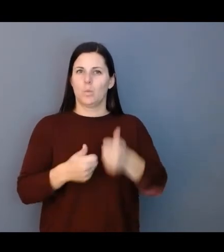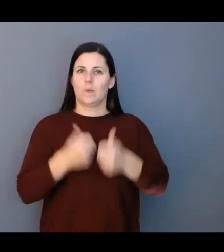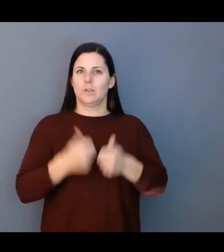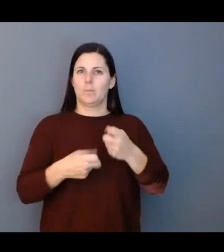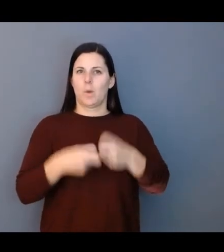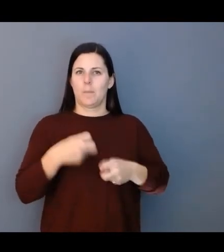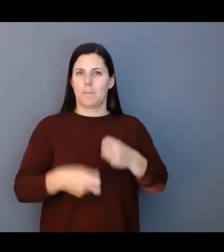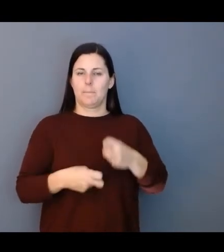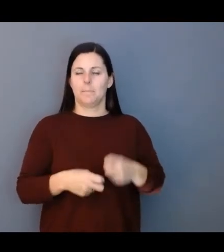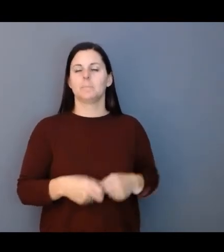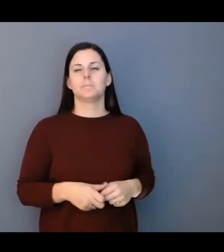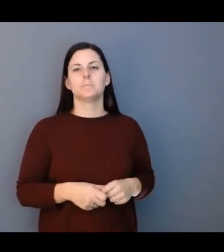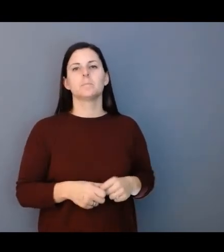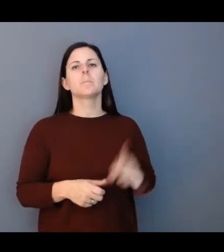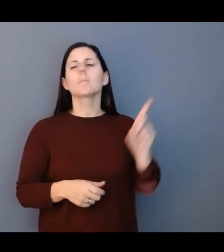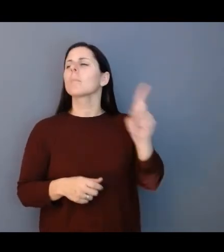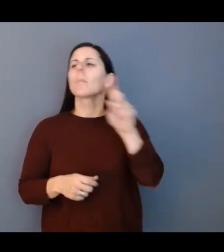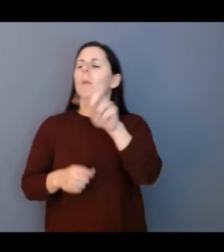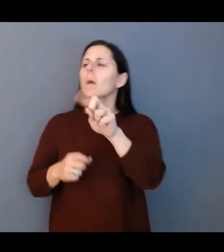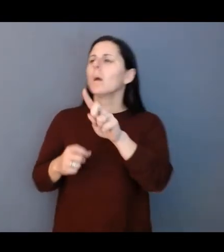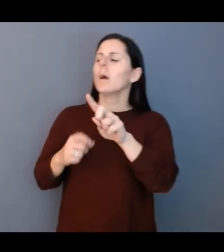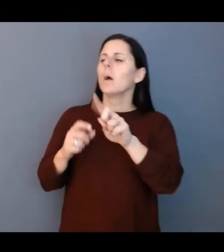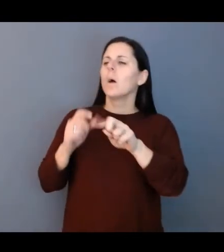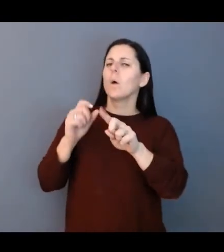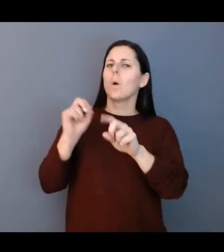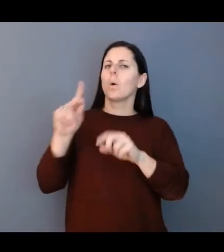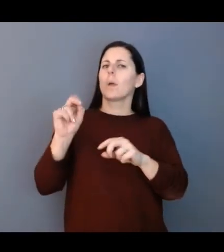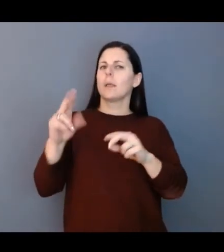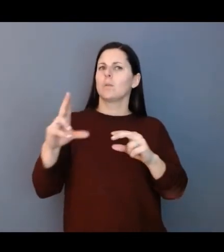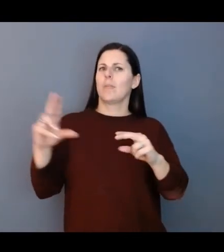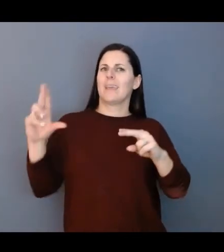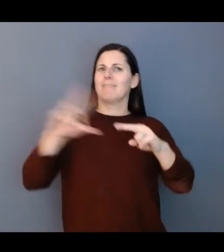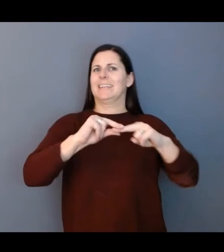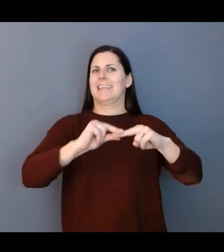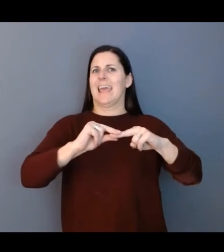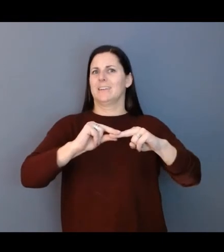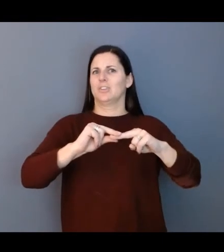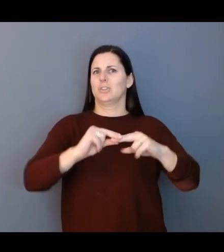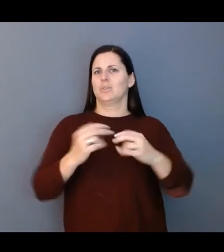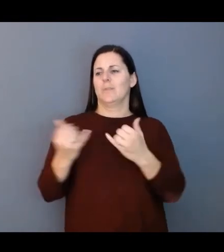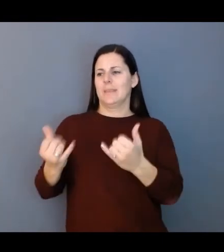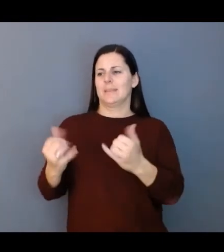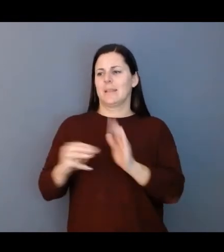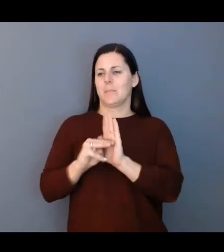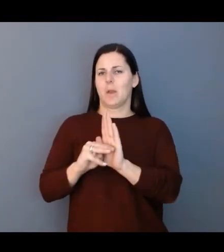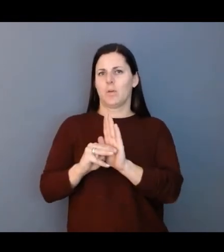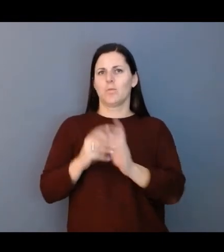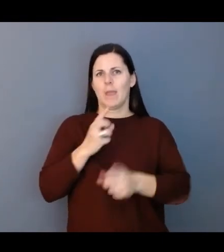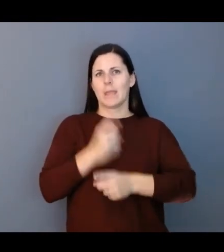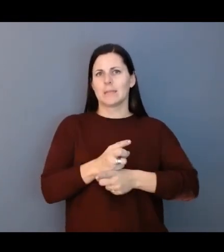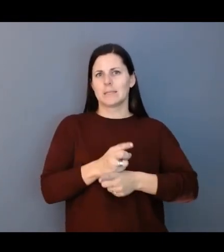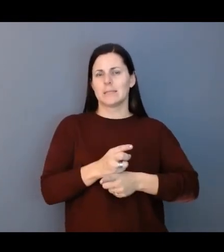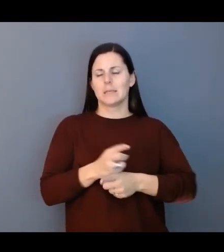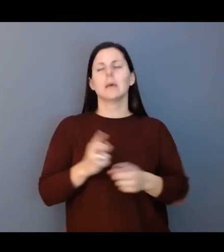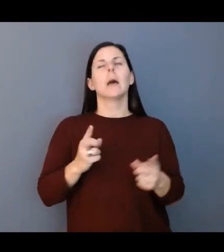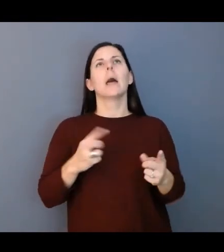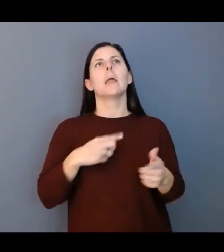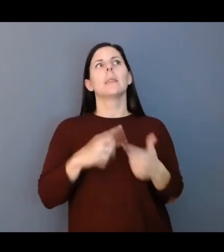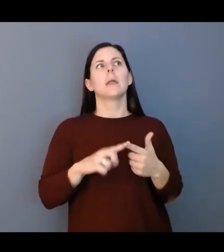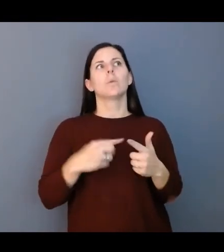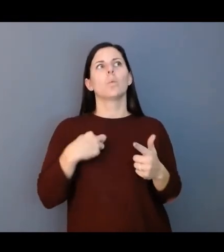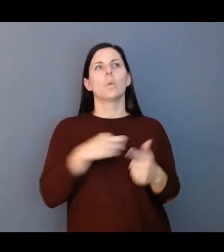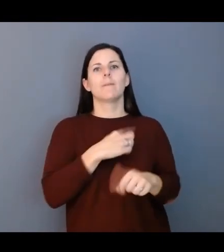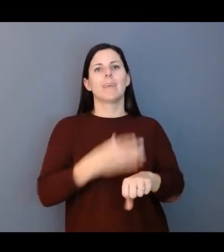specific about what problem you are solving. So these are enhancements to the existing model. So model registry feature exists today, and these